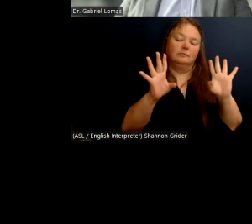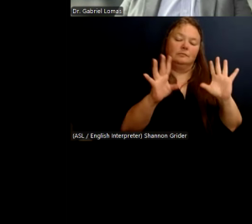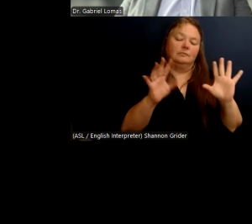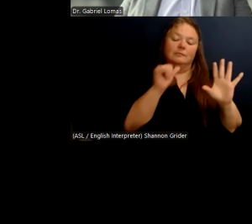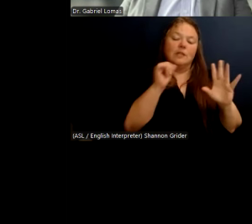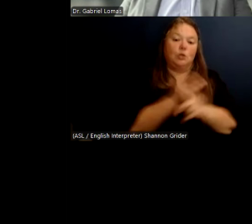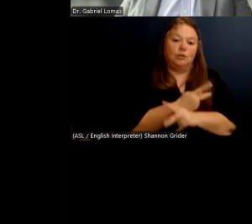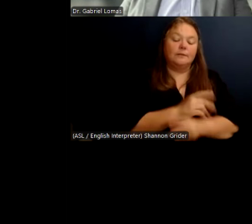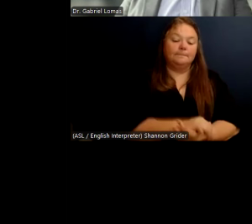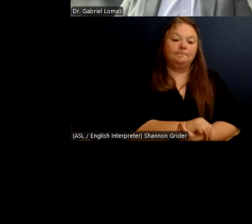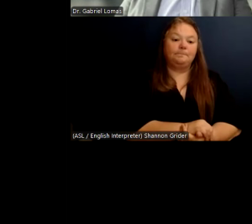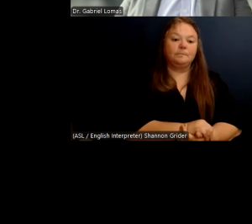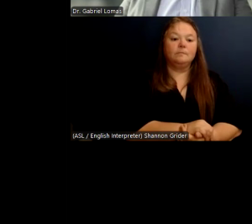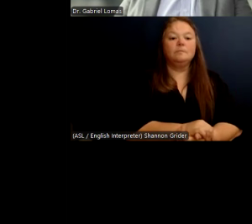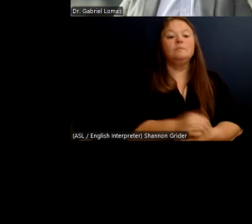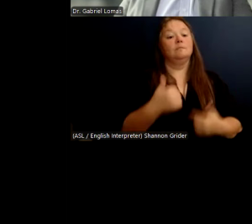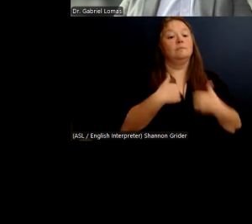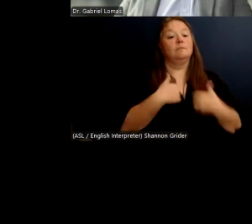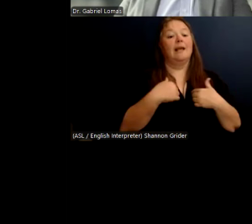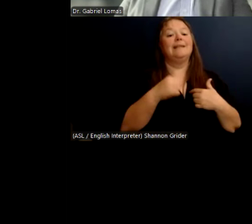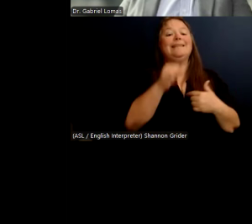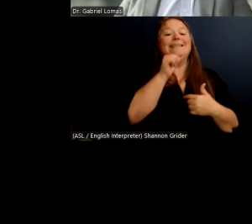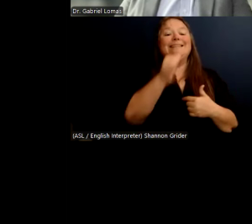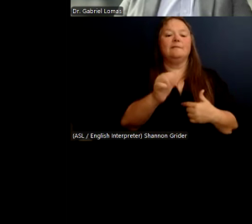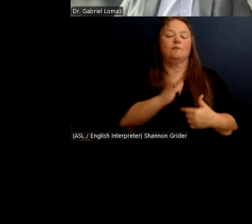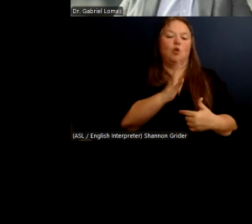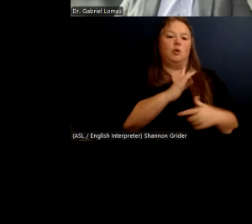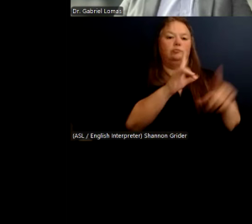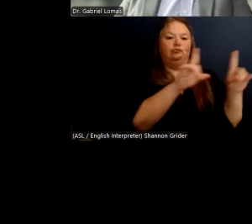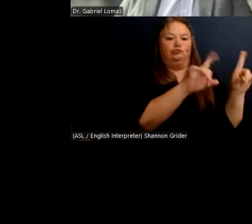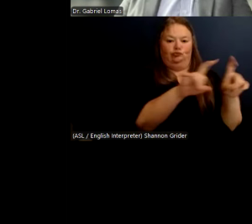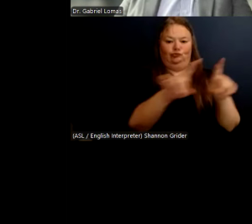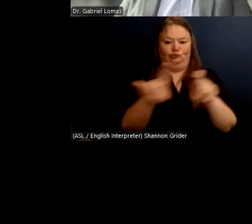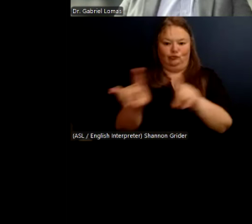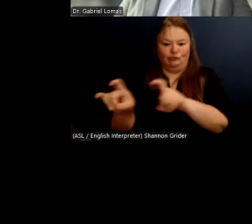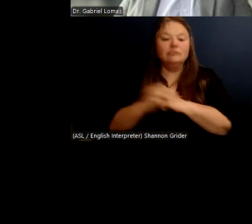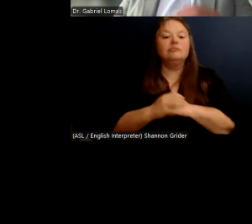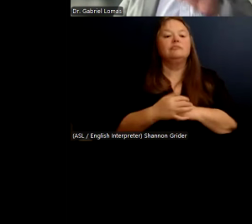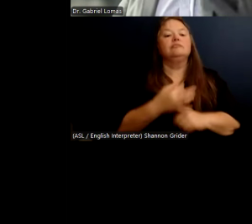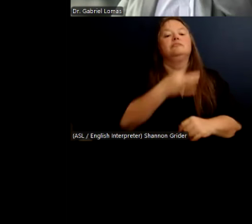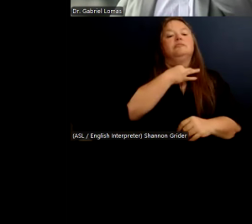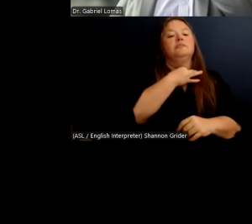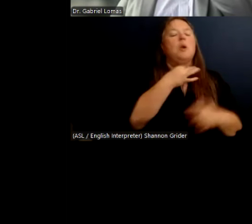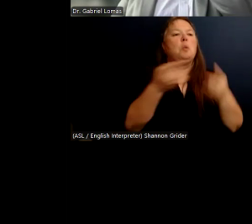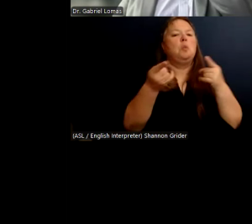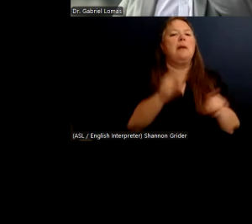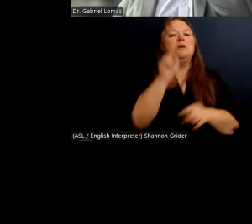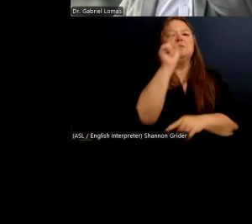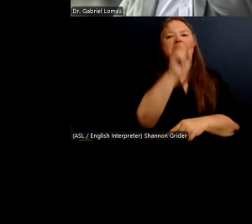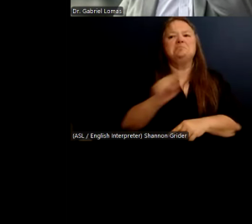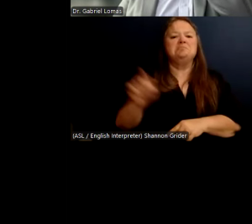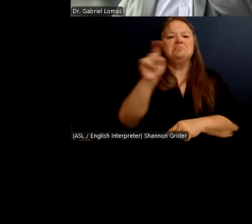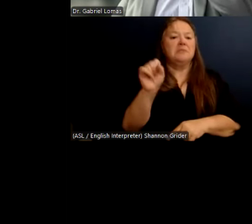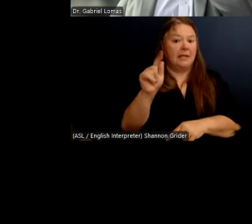So I did an informal survey. I was interested to know what does occur in different states,